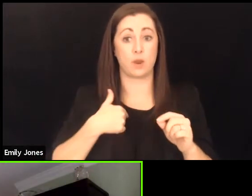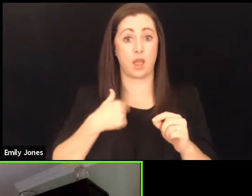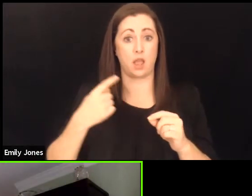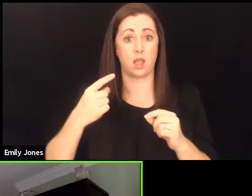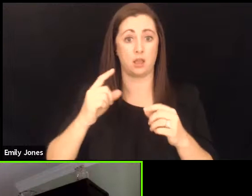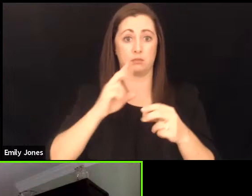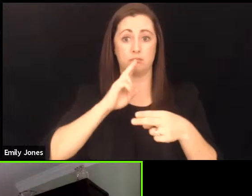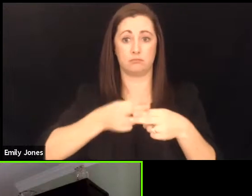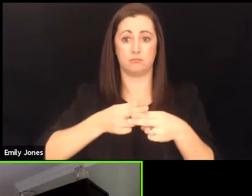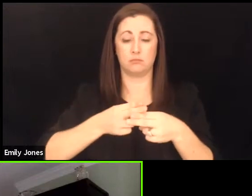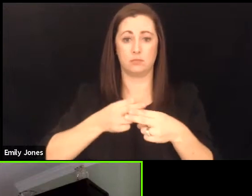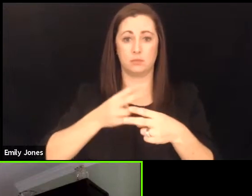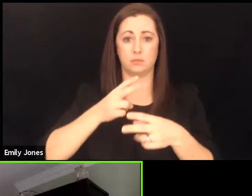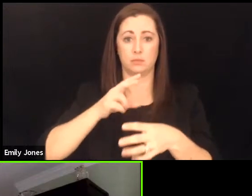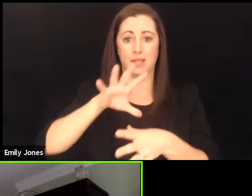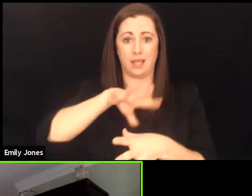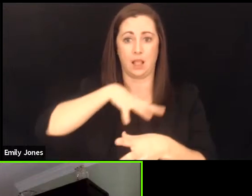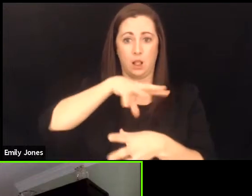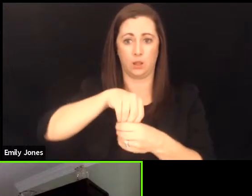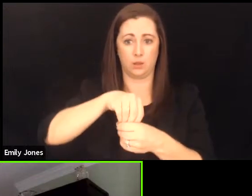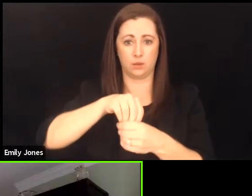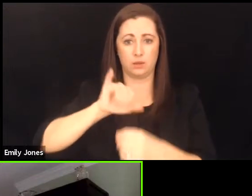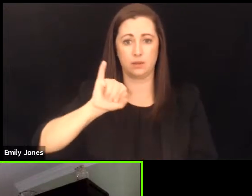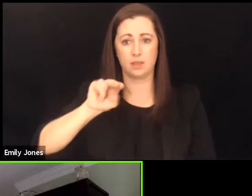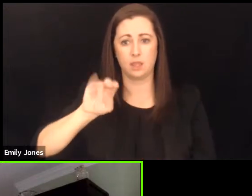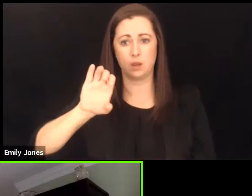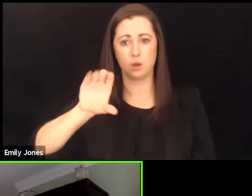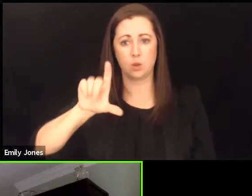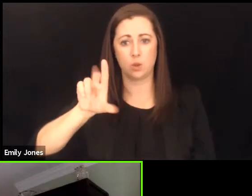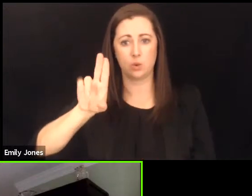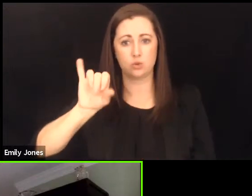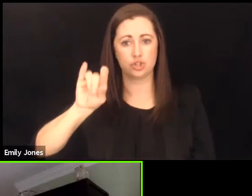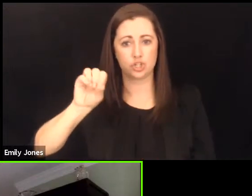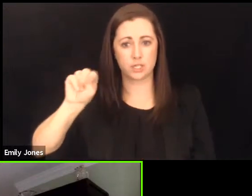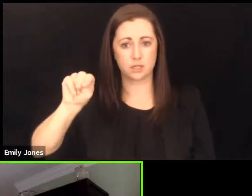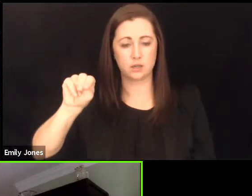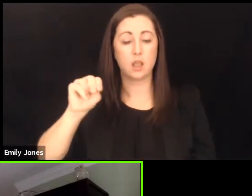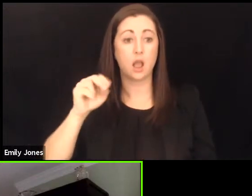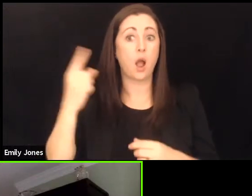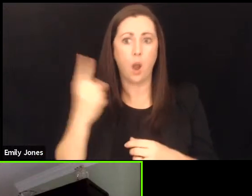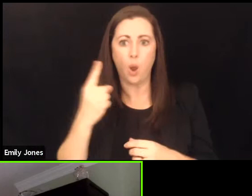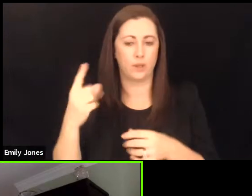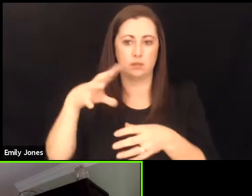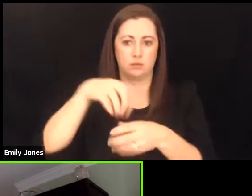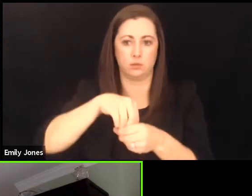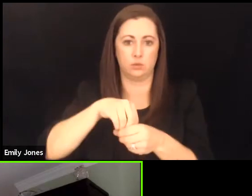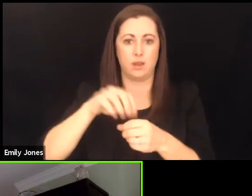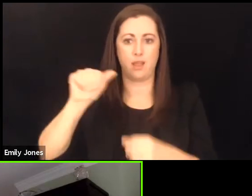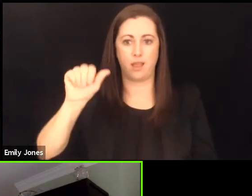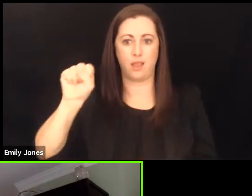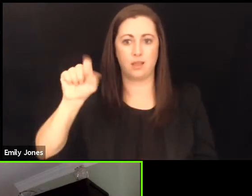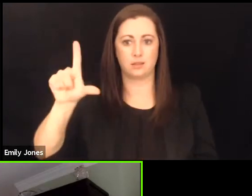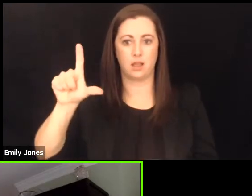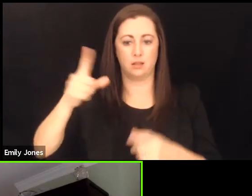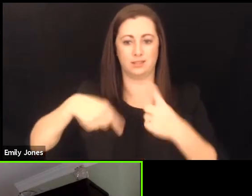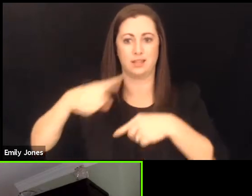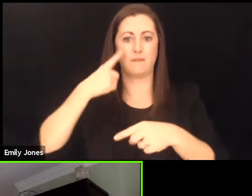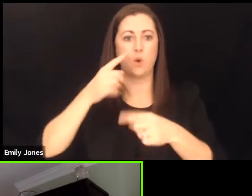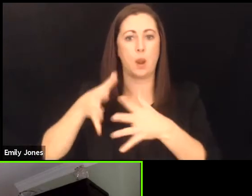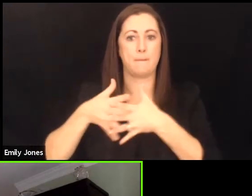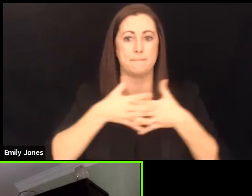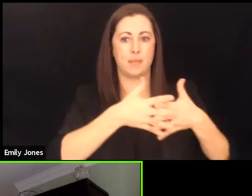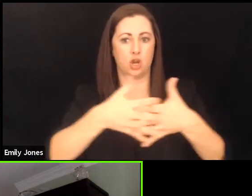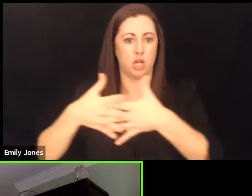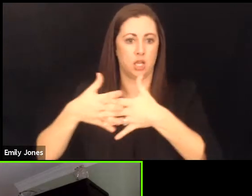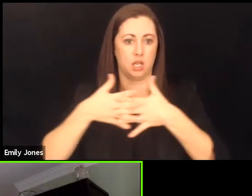inclusion, I always talk about the ASL sign, the sign for America. Now, I'm